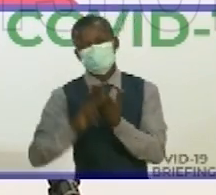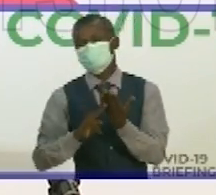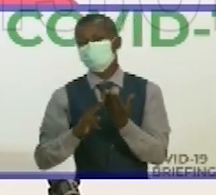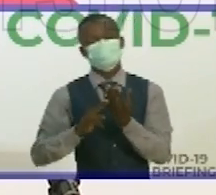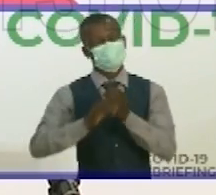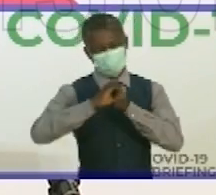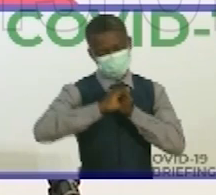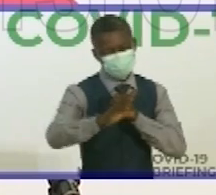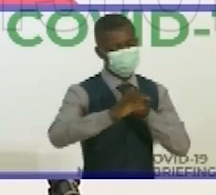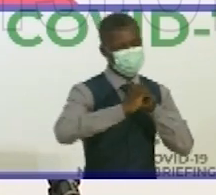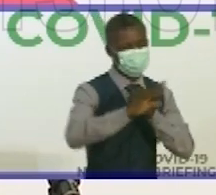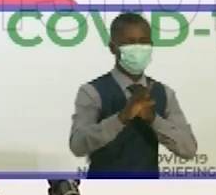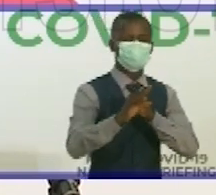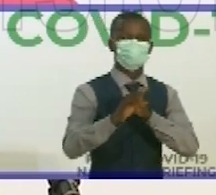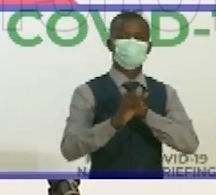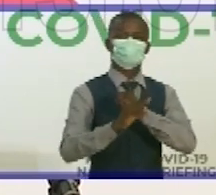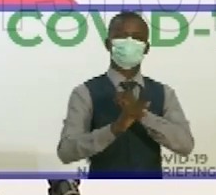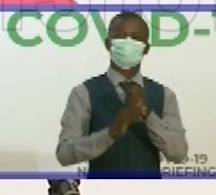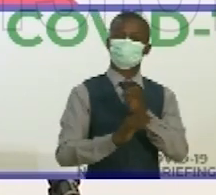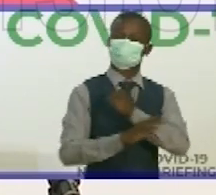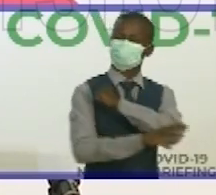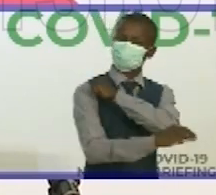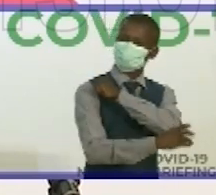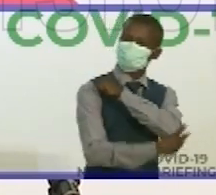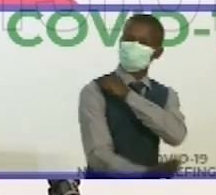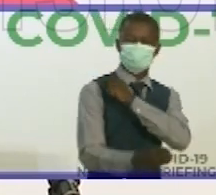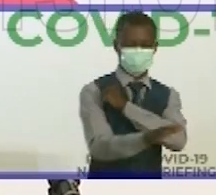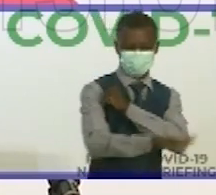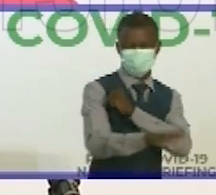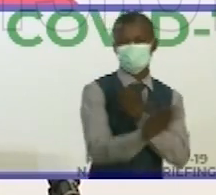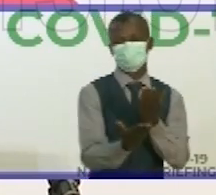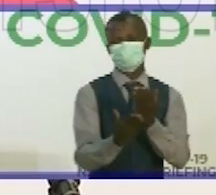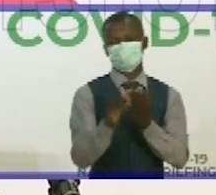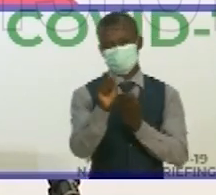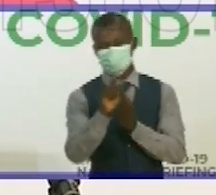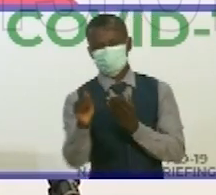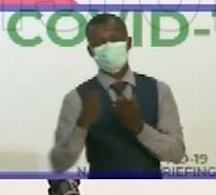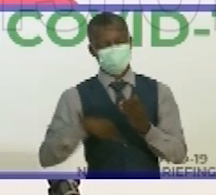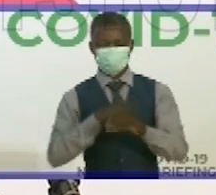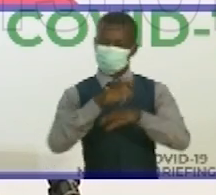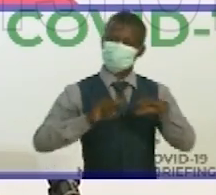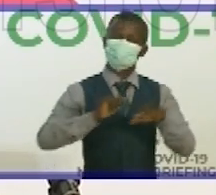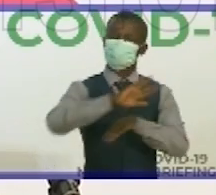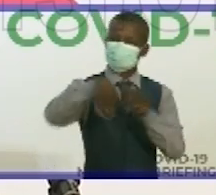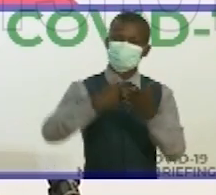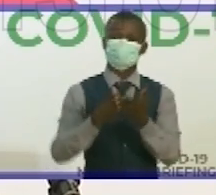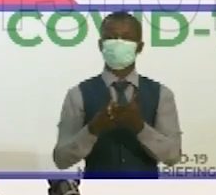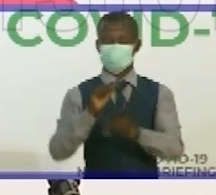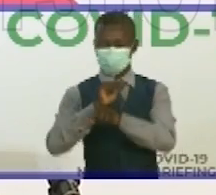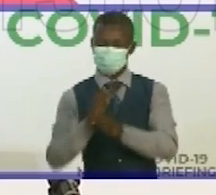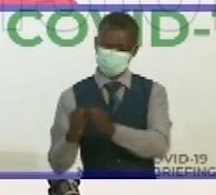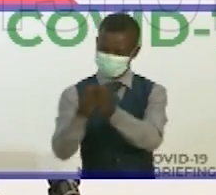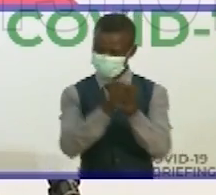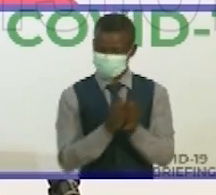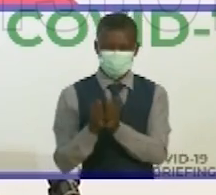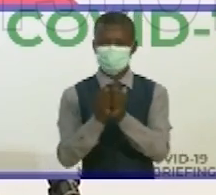would always appreciate their efforts, we call on them to work closely and collaboratively